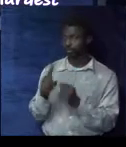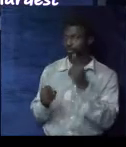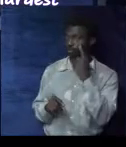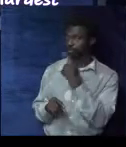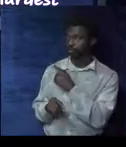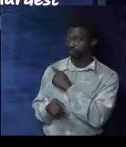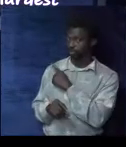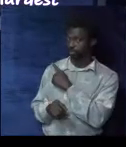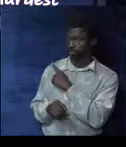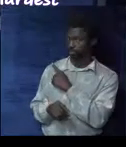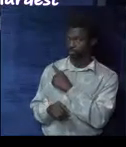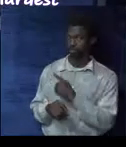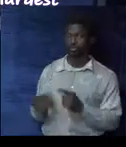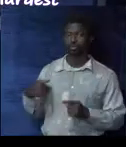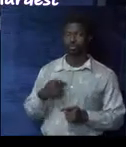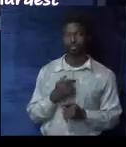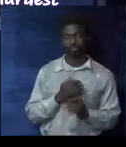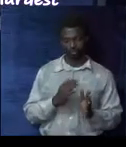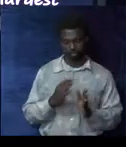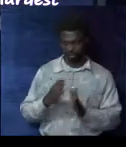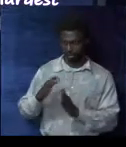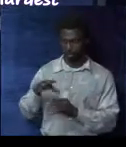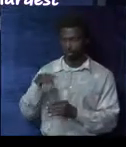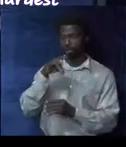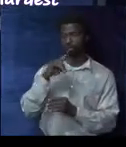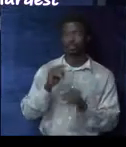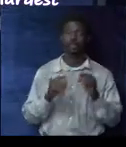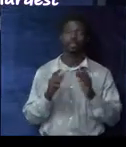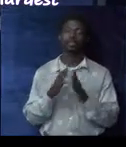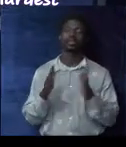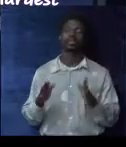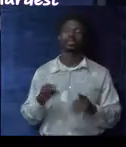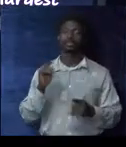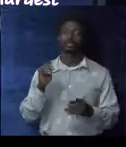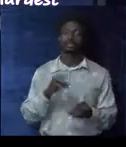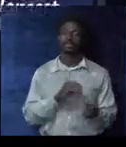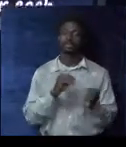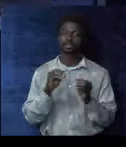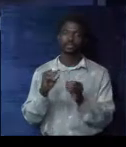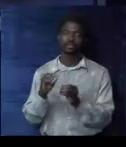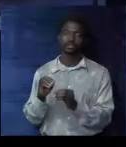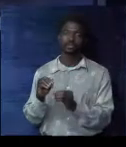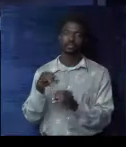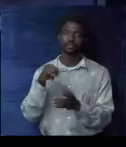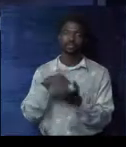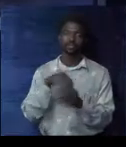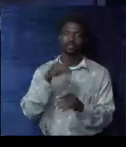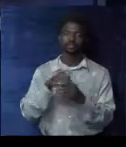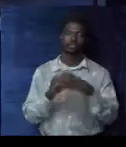So this is the order of arrangement. So we just arrange, take the largest one, put it to the top,